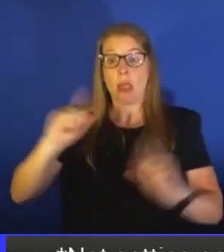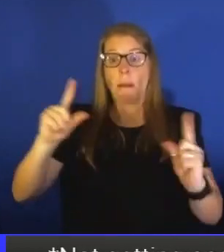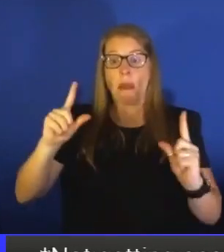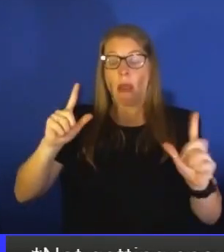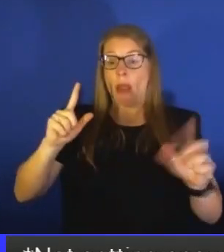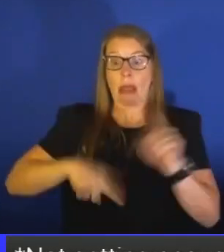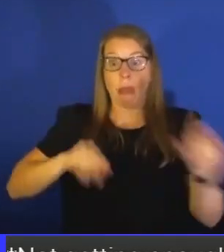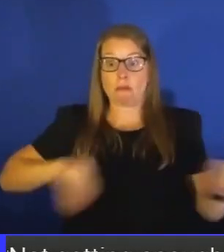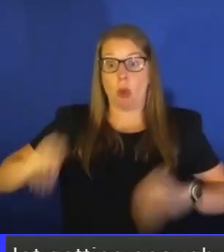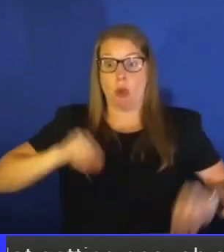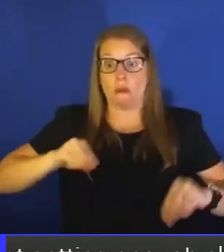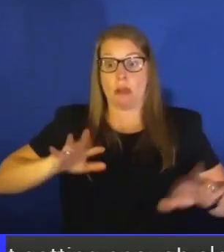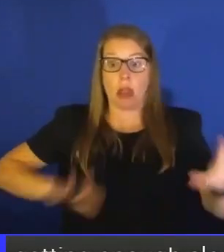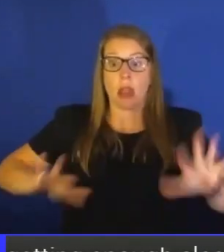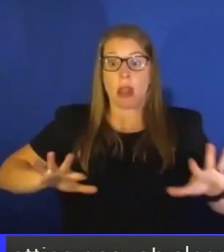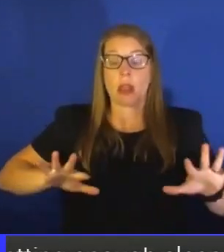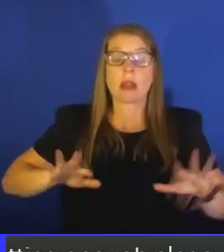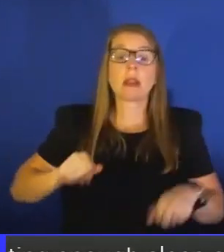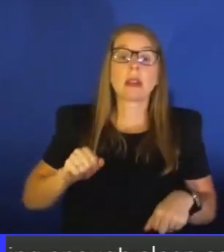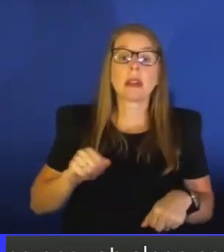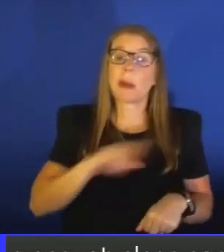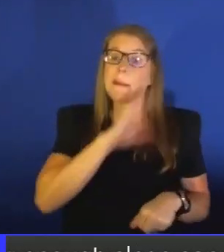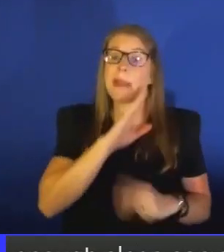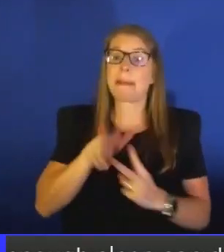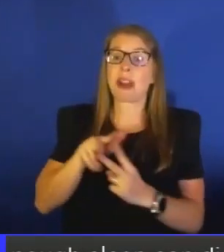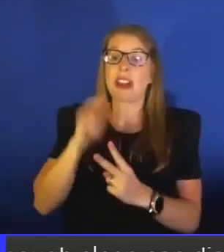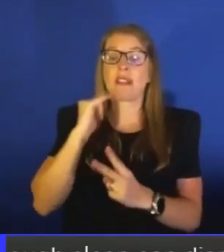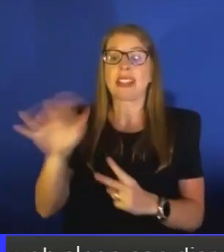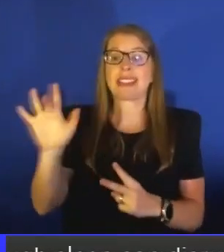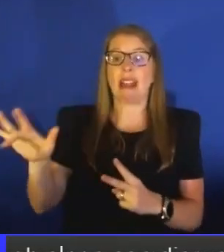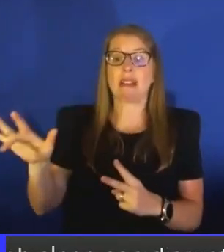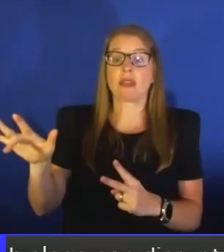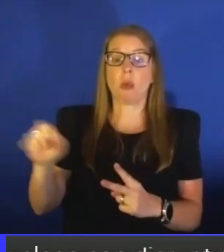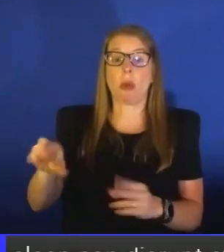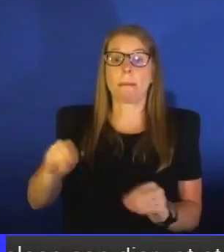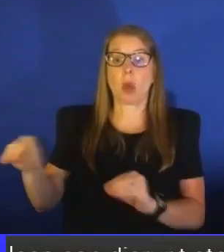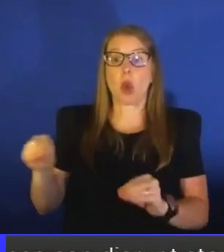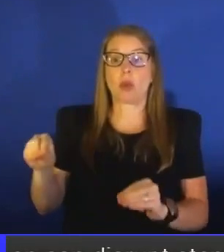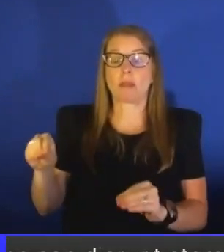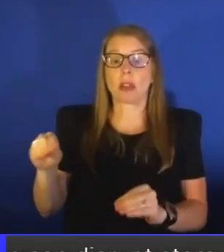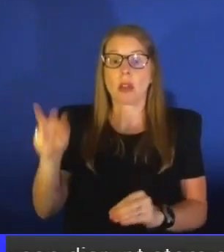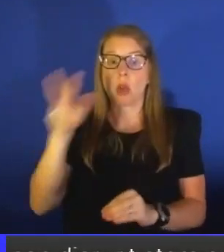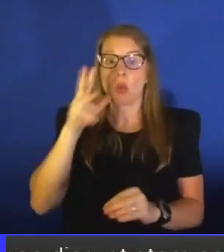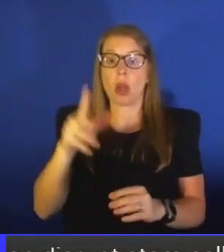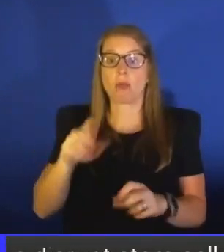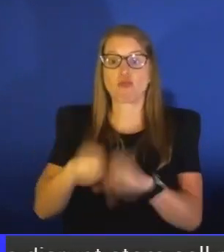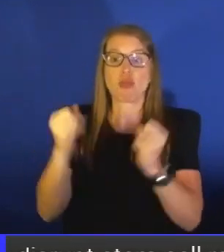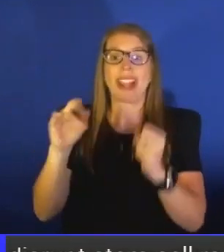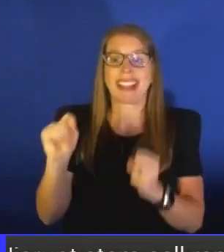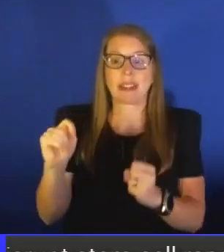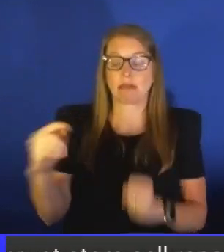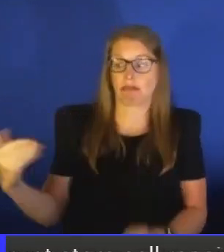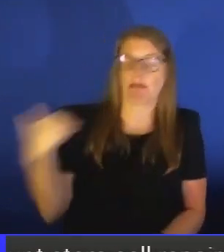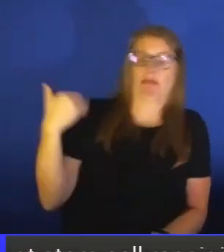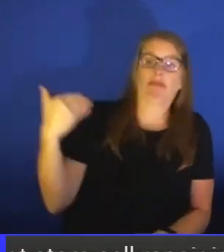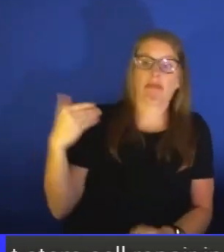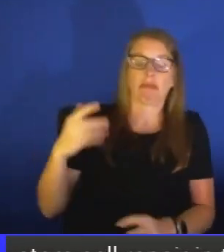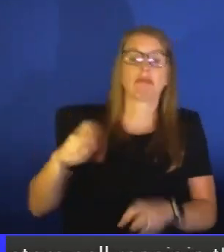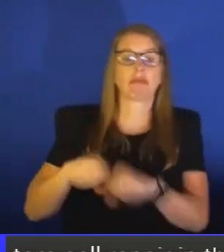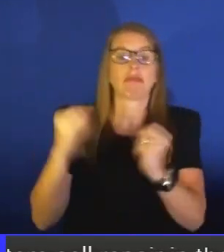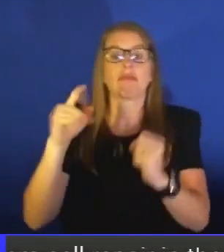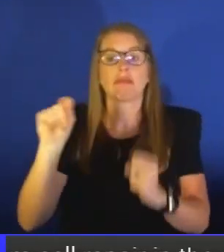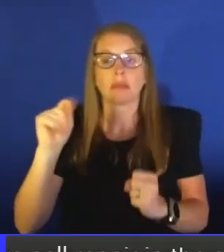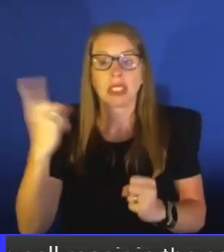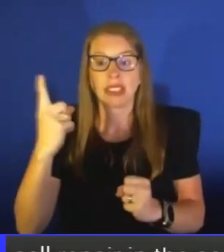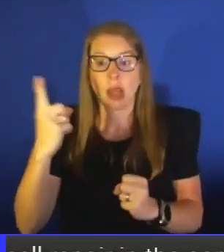move. The other interesting thing, they have a bed partner. If they touch them or kind of move them, that will break it. And they will talk about that also, that as someone that's laying